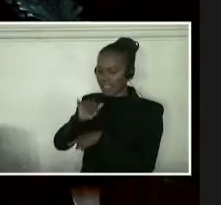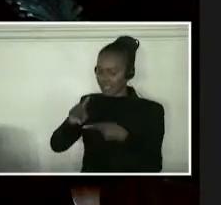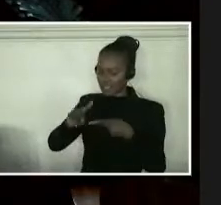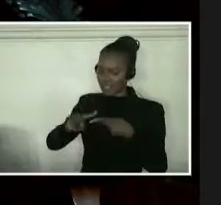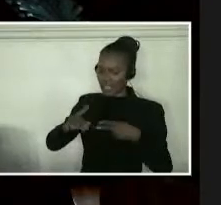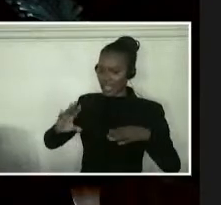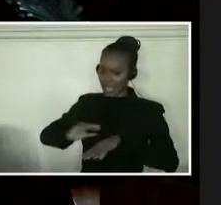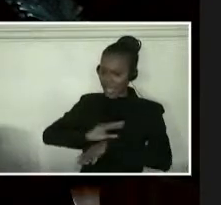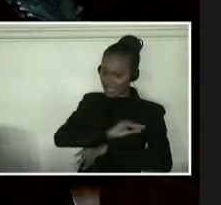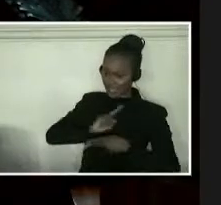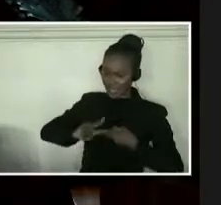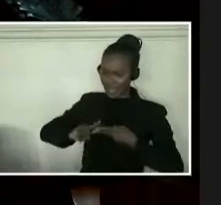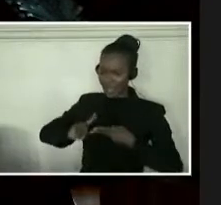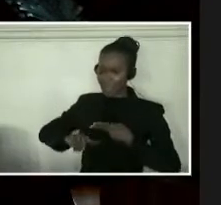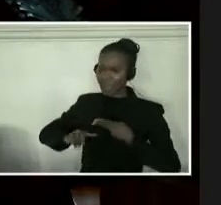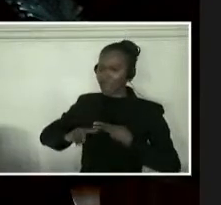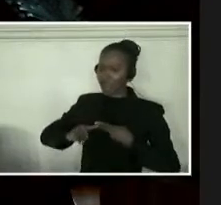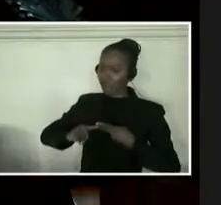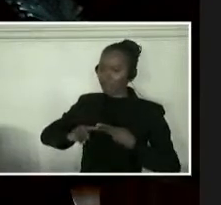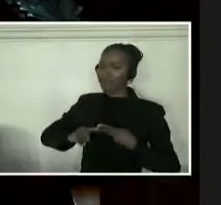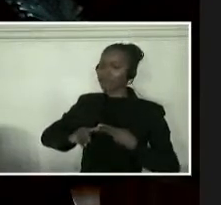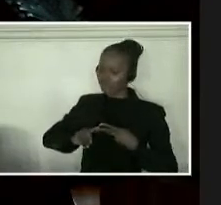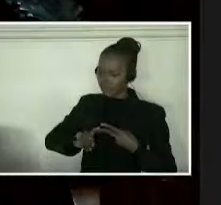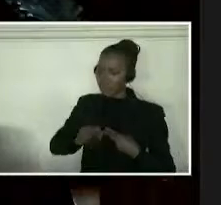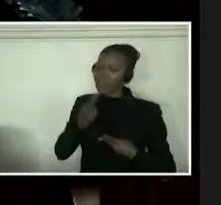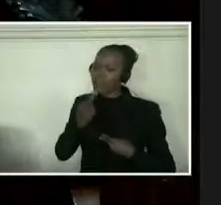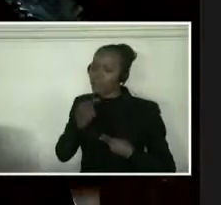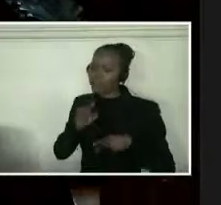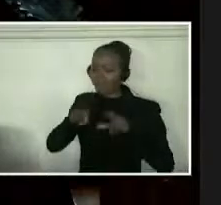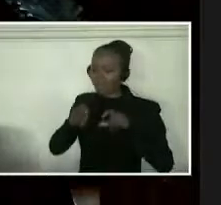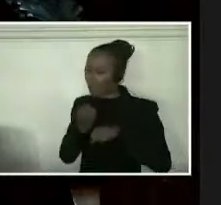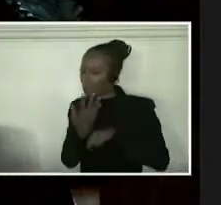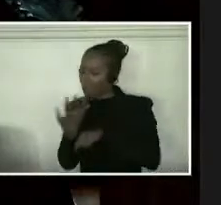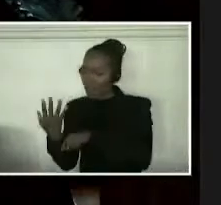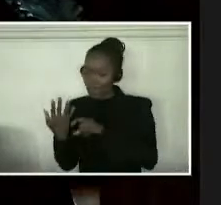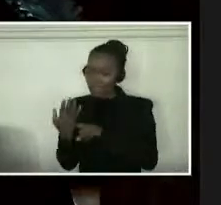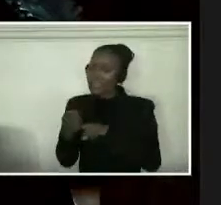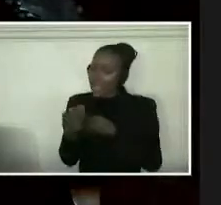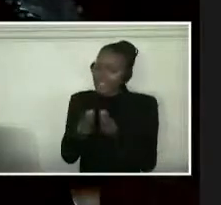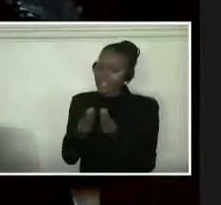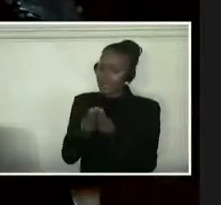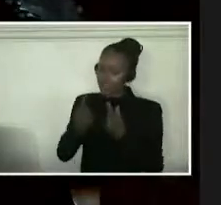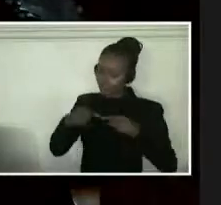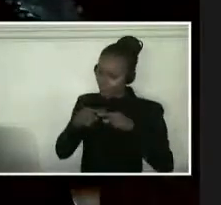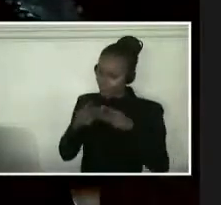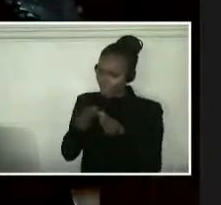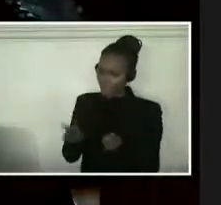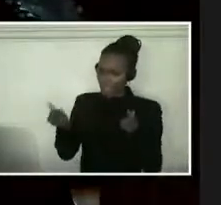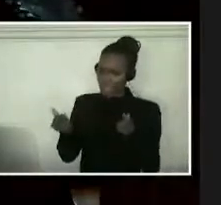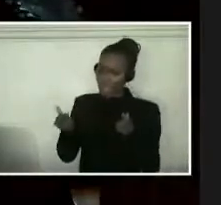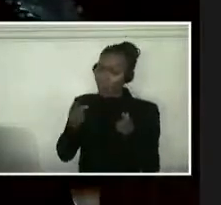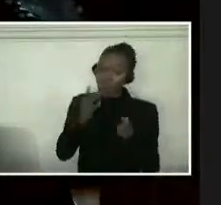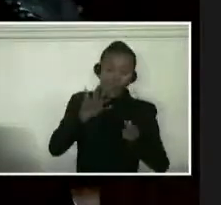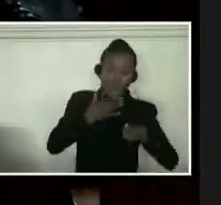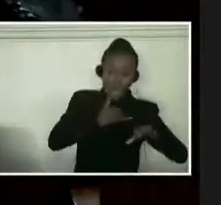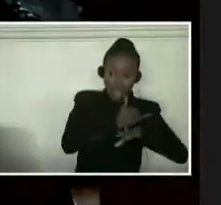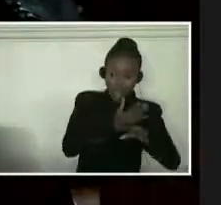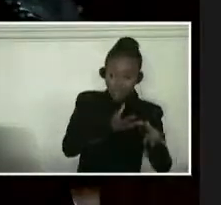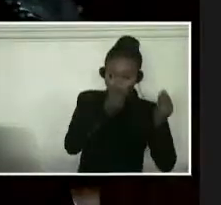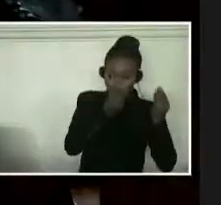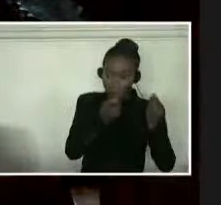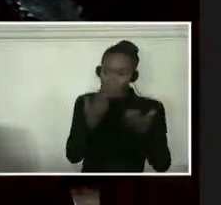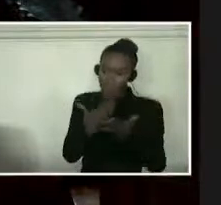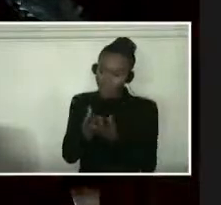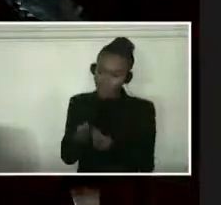and aids diabetes hypertension and many others which are treatable or manageable when they are early detected one of our key